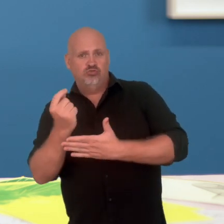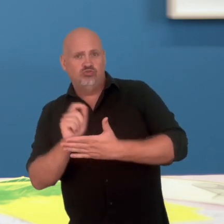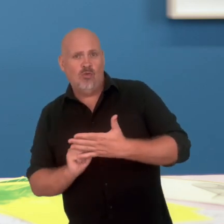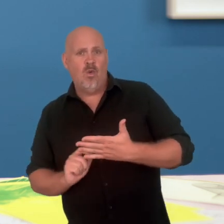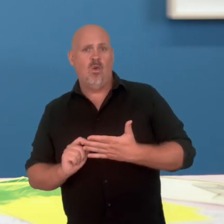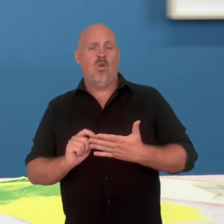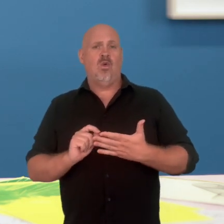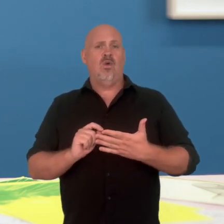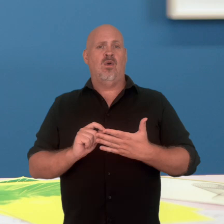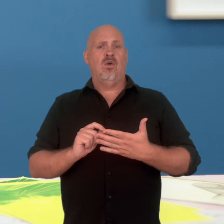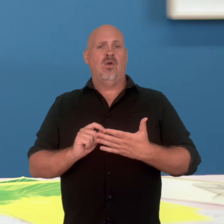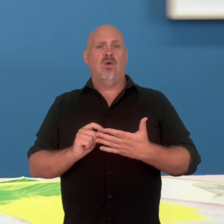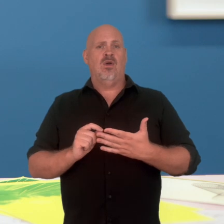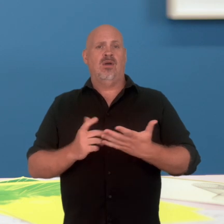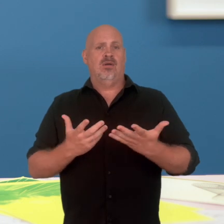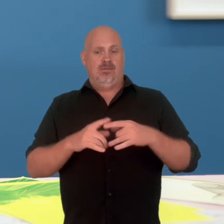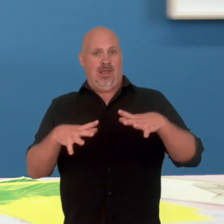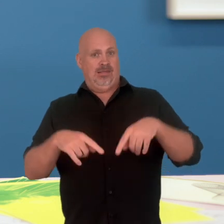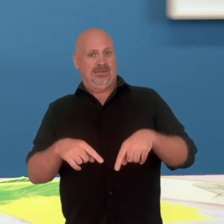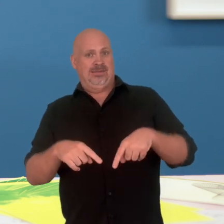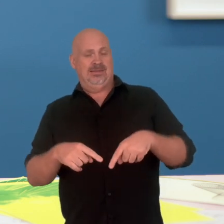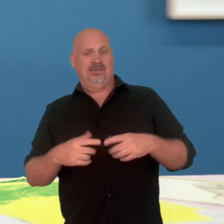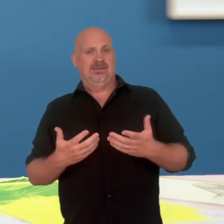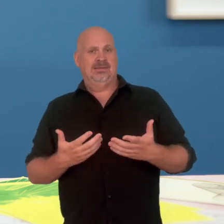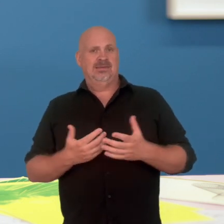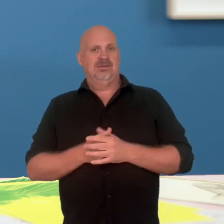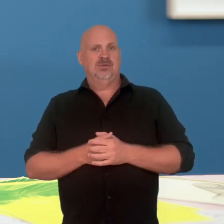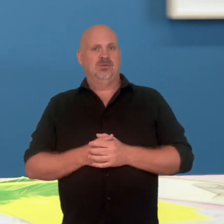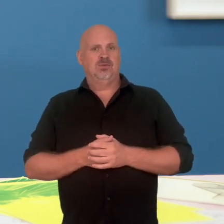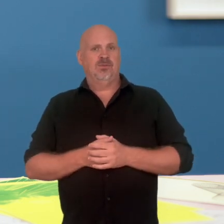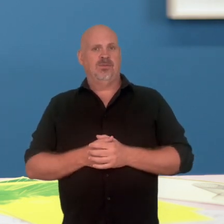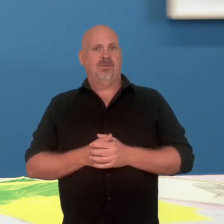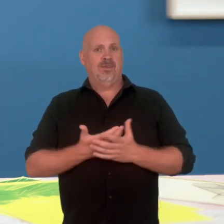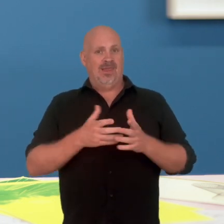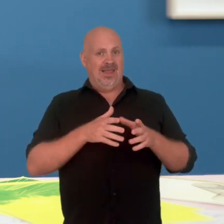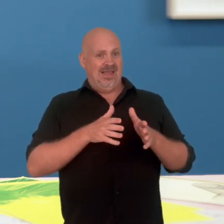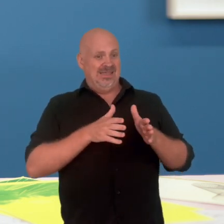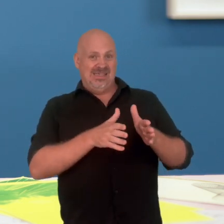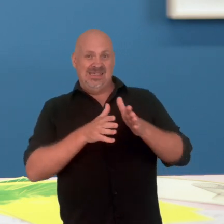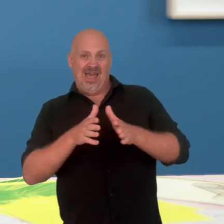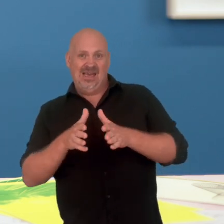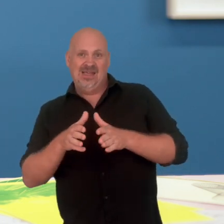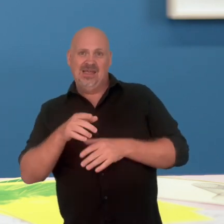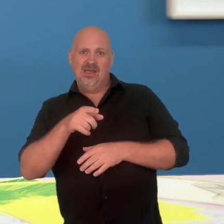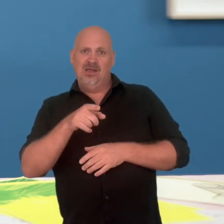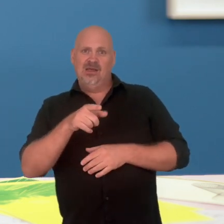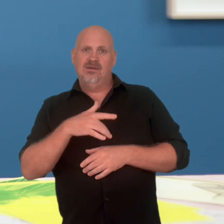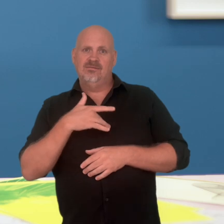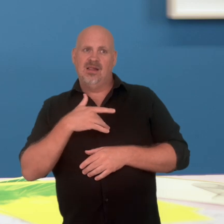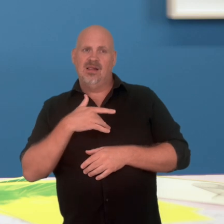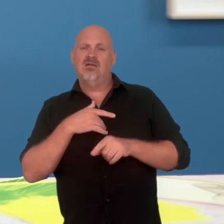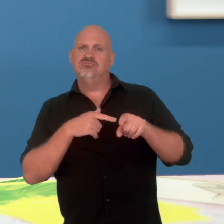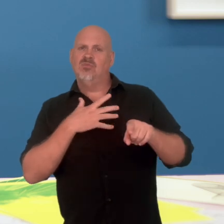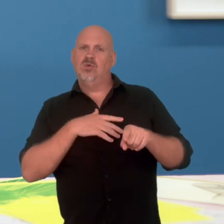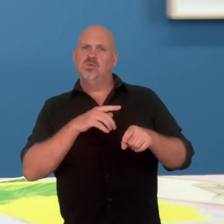this. So if there are techniques that you want to refer to or borrow,